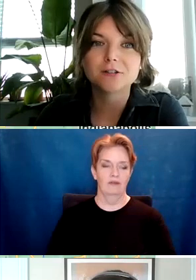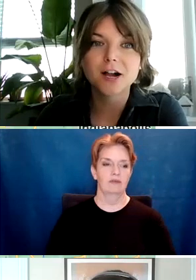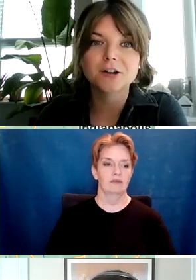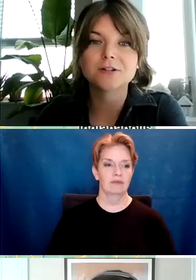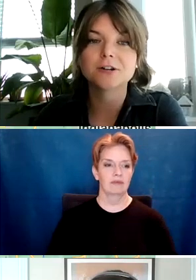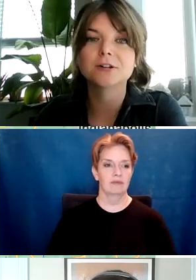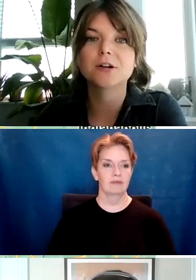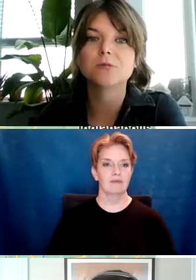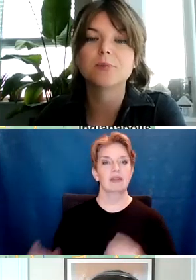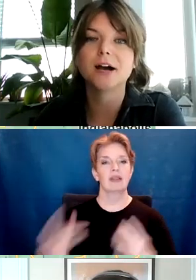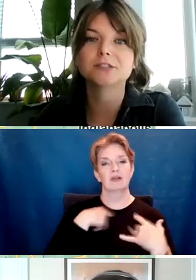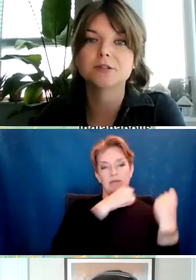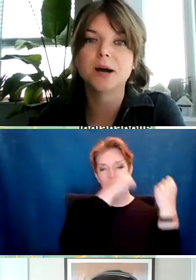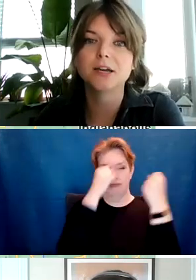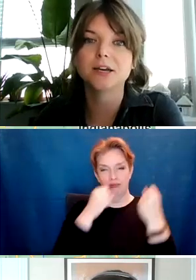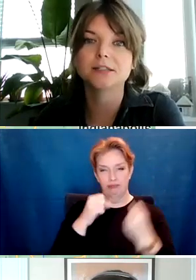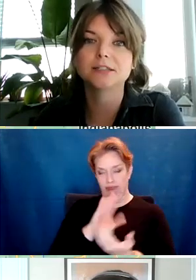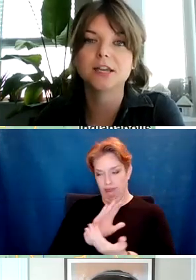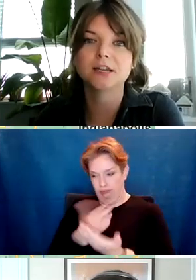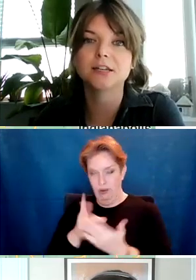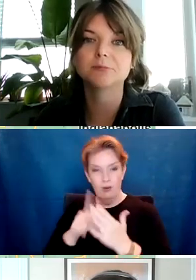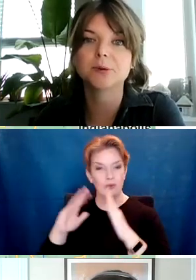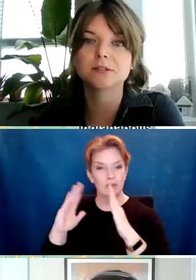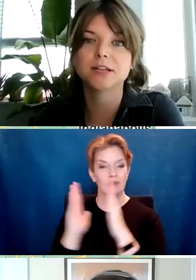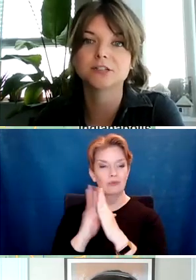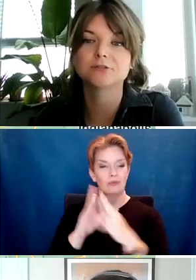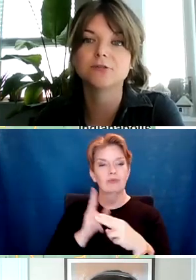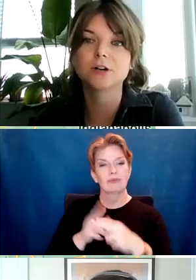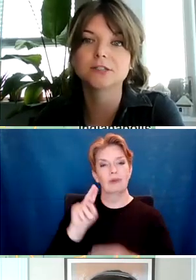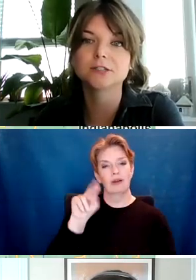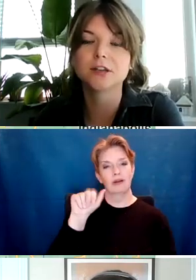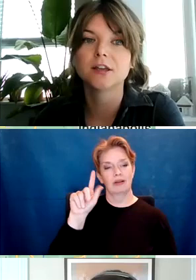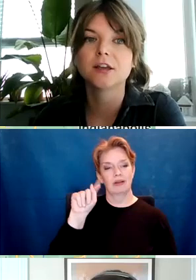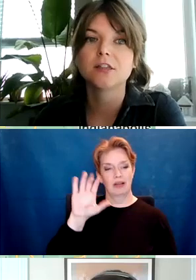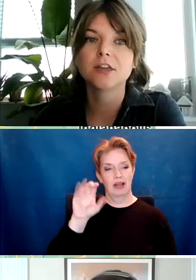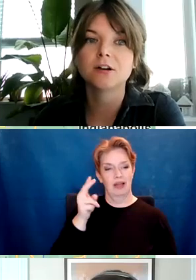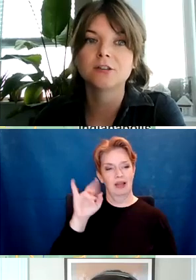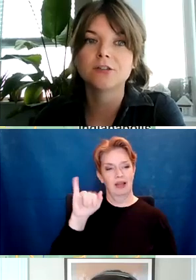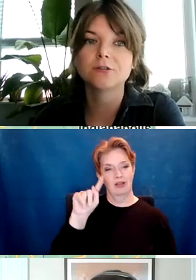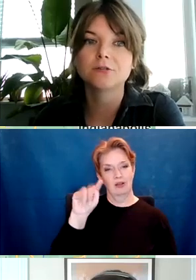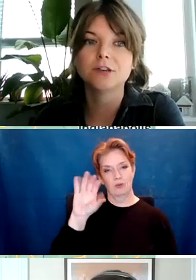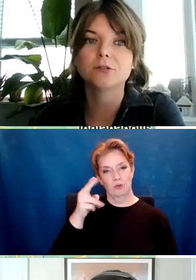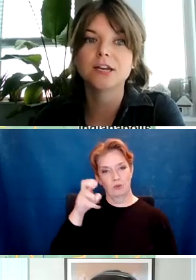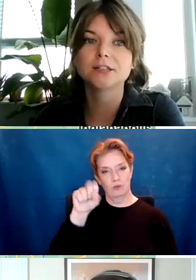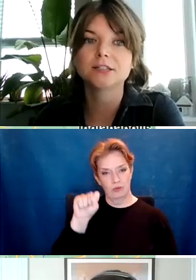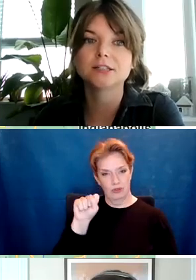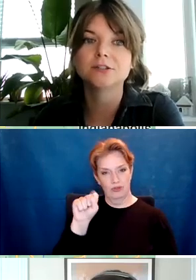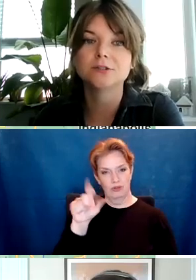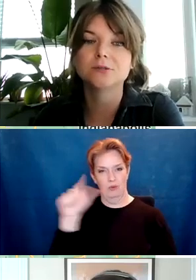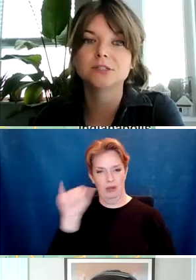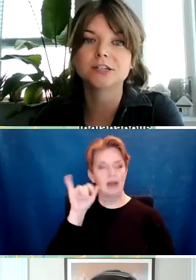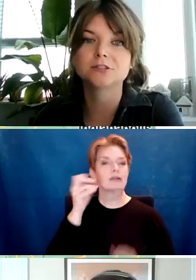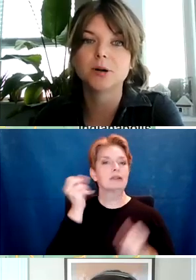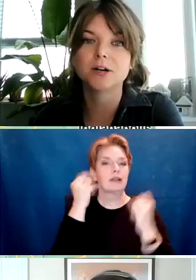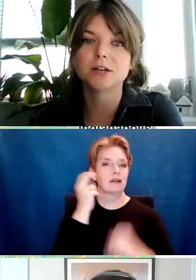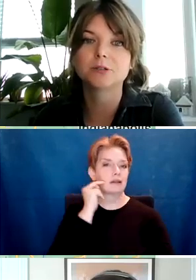leave Colorado, we'll pass through the Pike and San Isabel National Forest, then on through the Great Sand